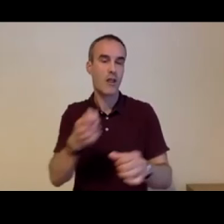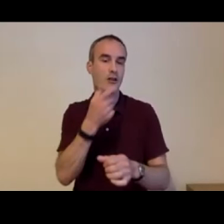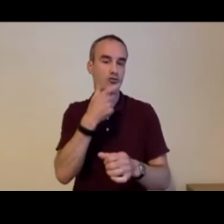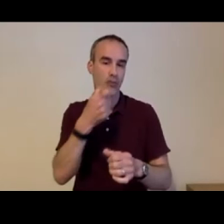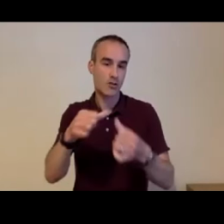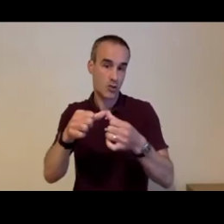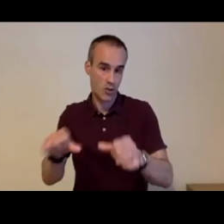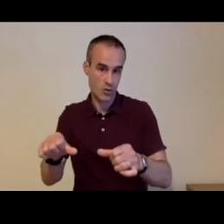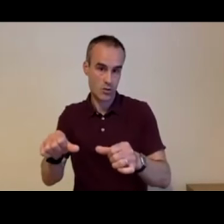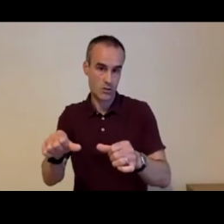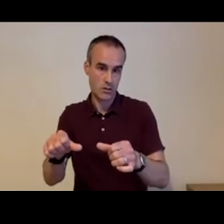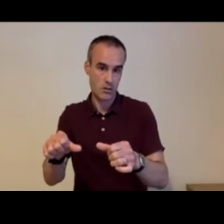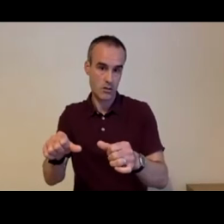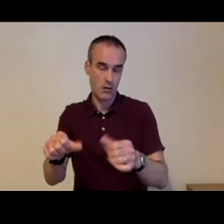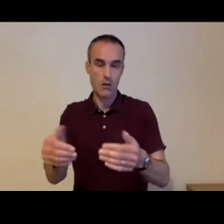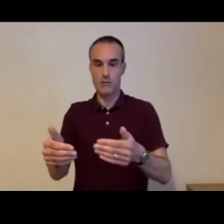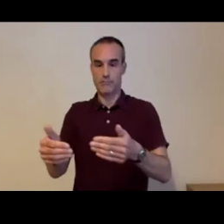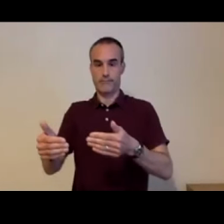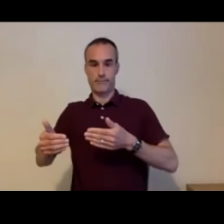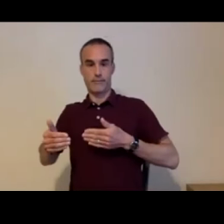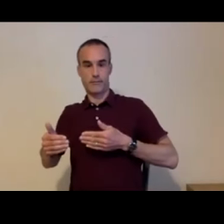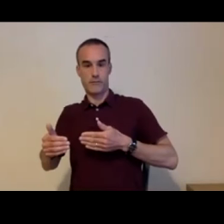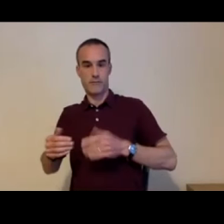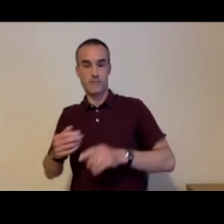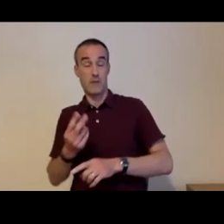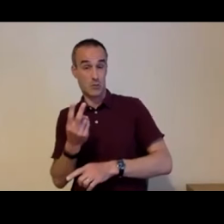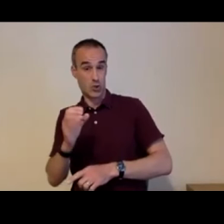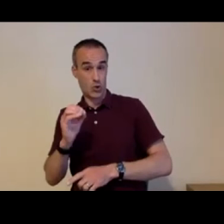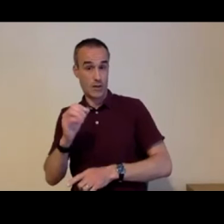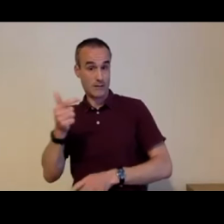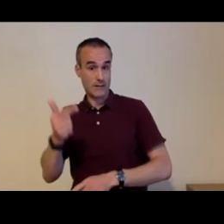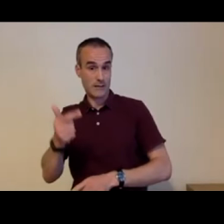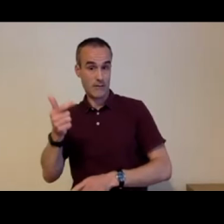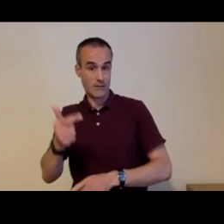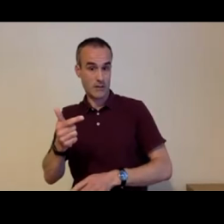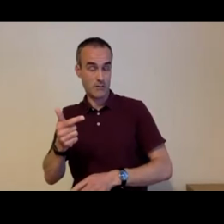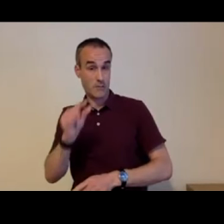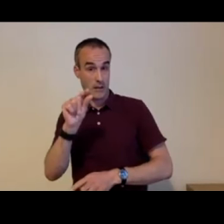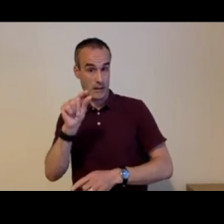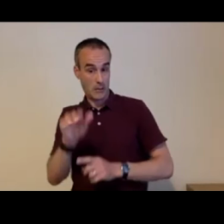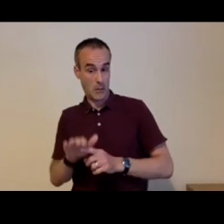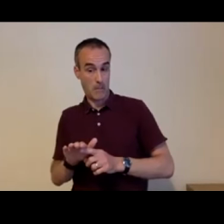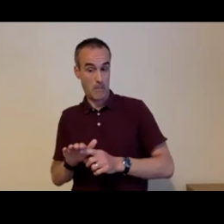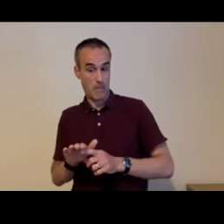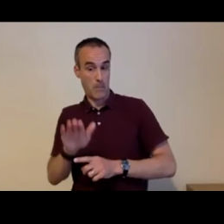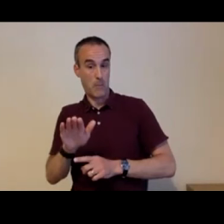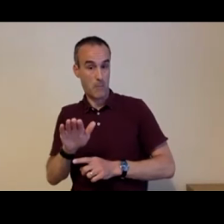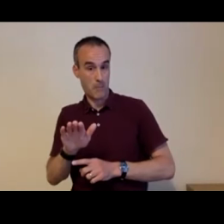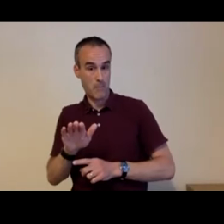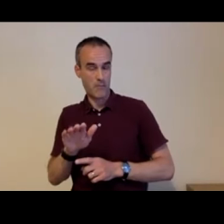and little so far up to 2017 of an apparent upturn. So there's a job of work to be